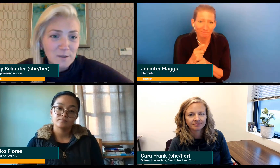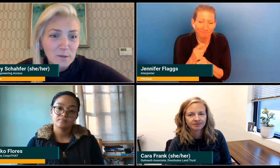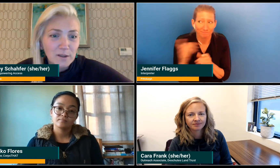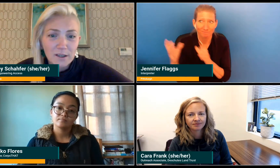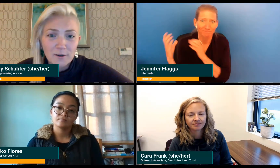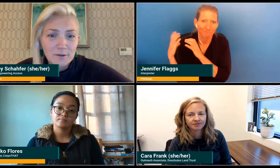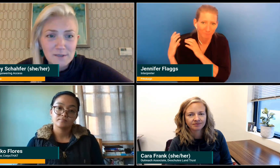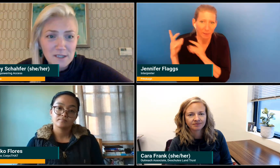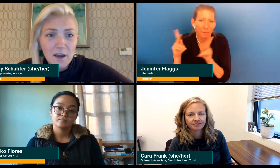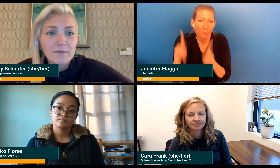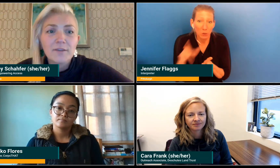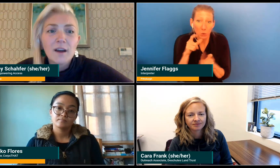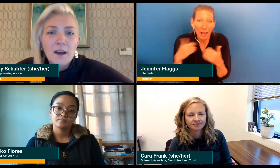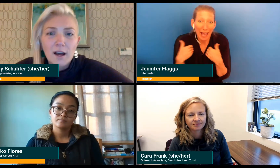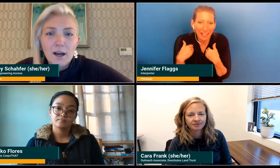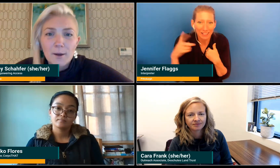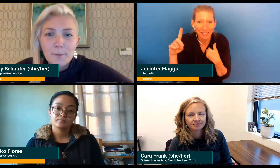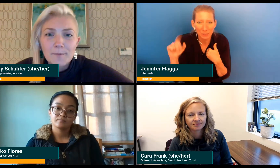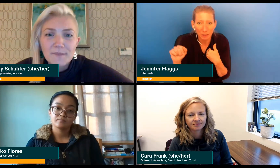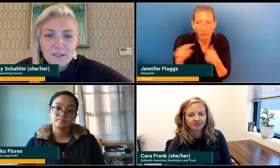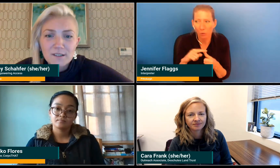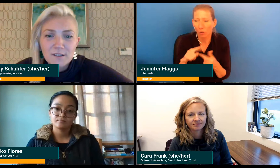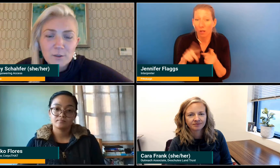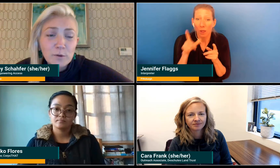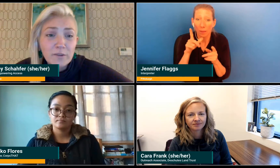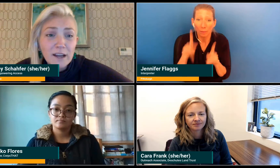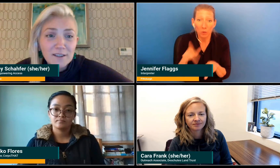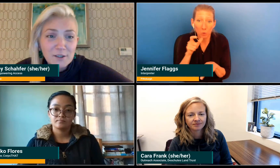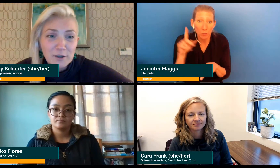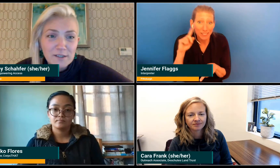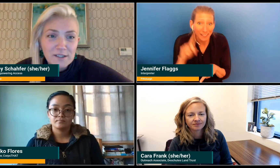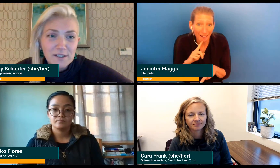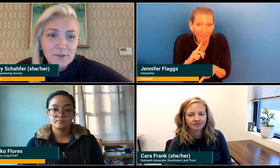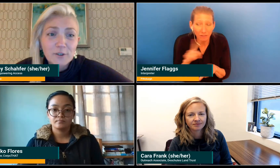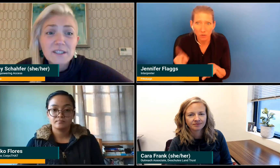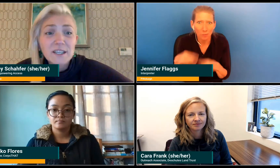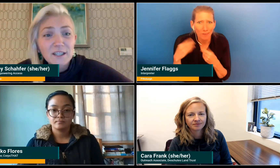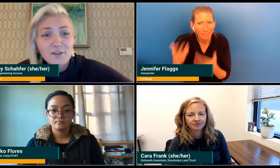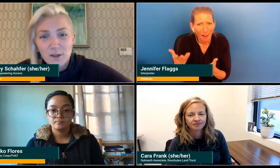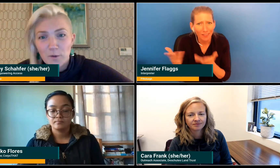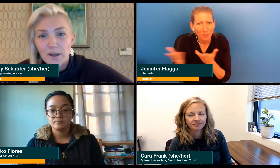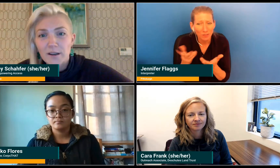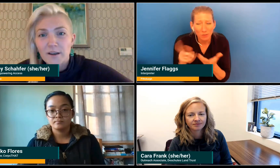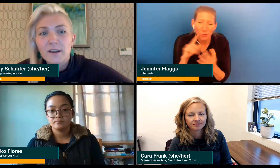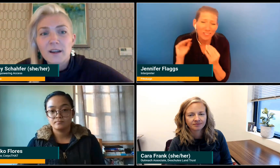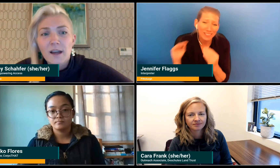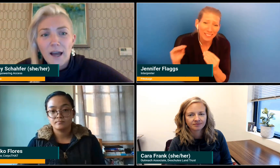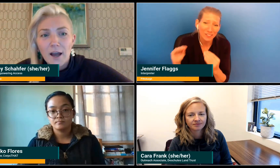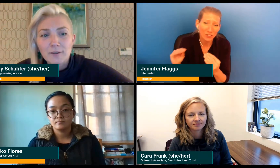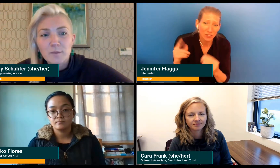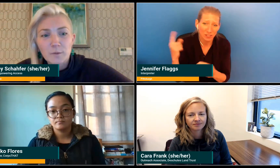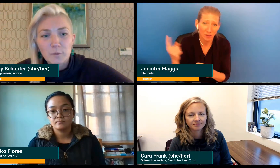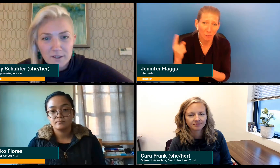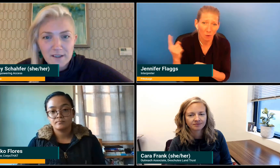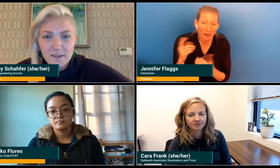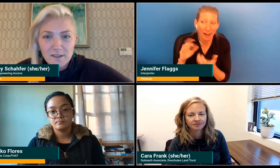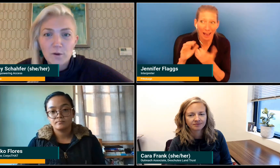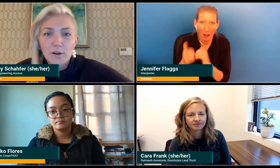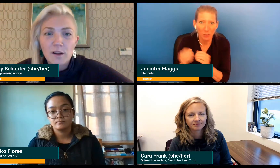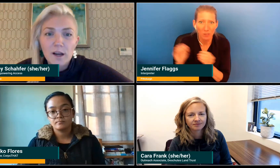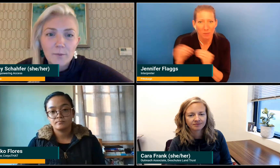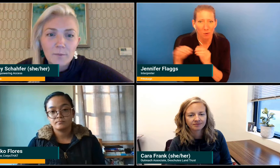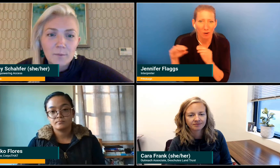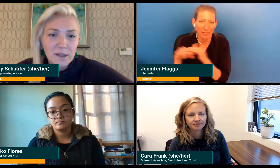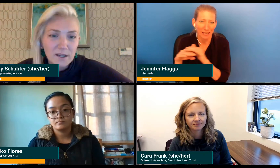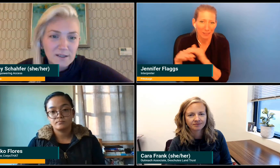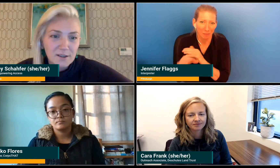with a disability or who's deaf, to provide the services or to teach someone how to be more